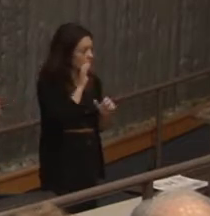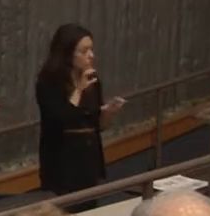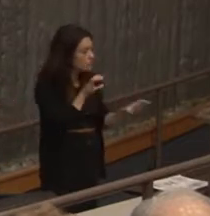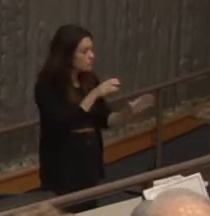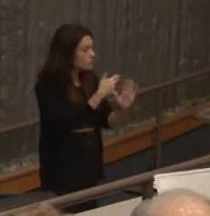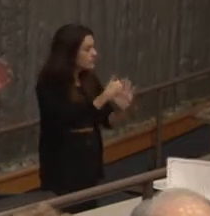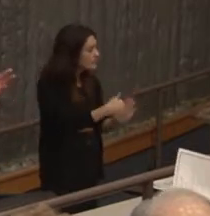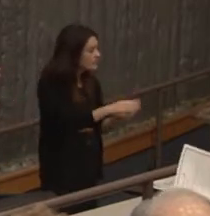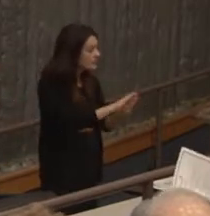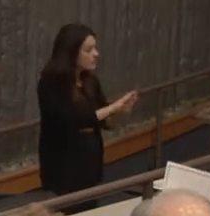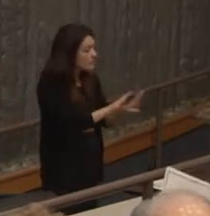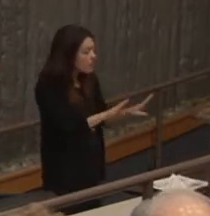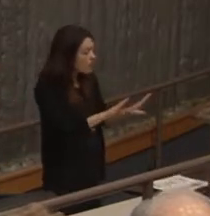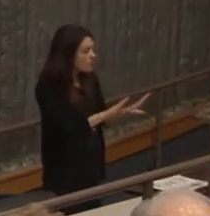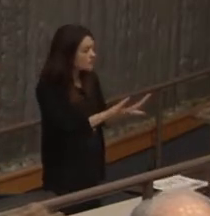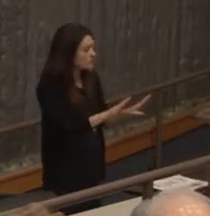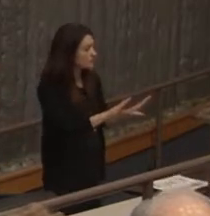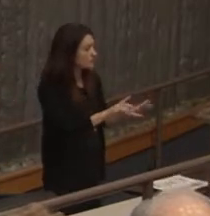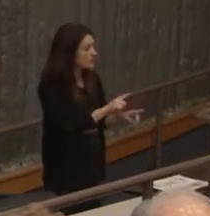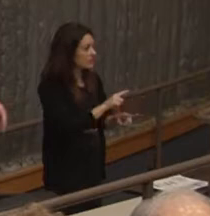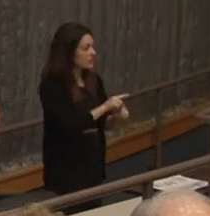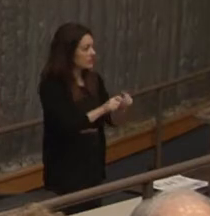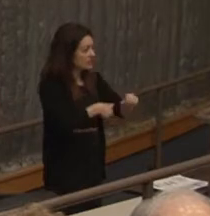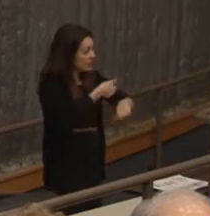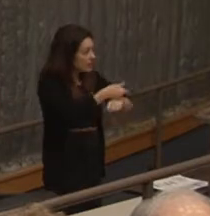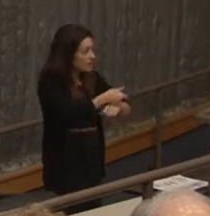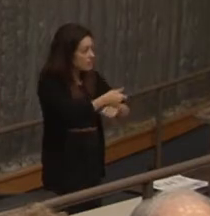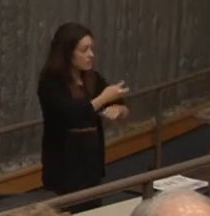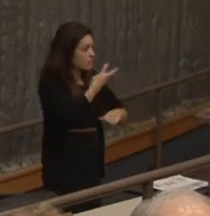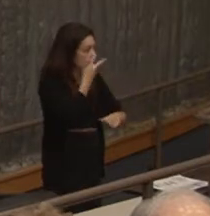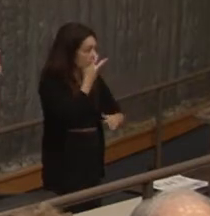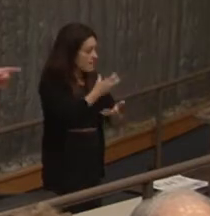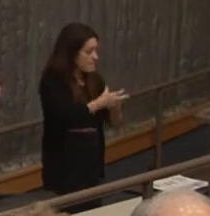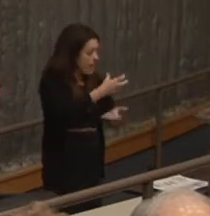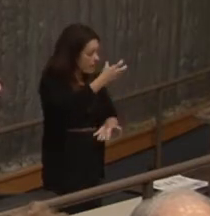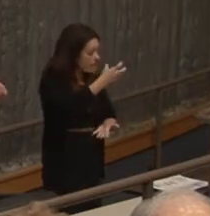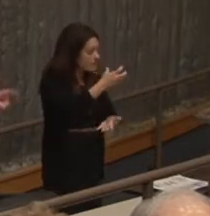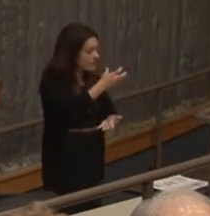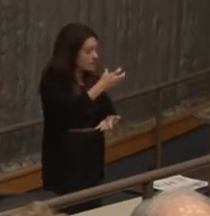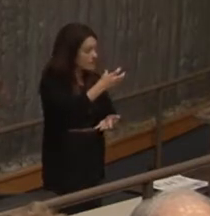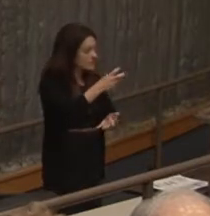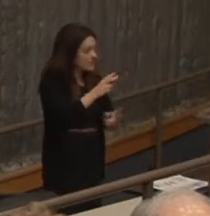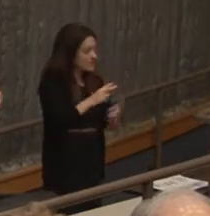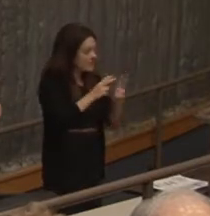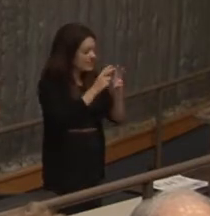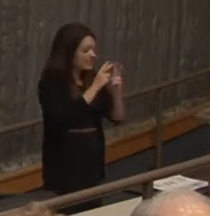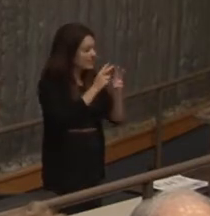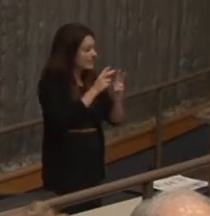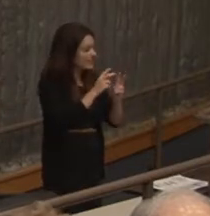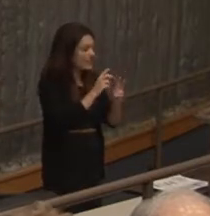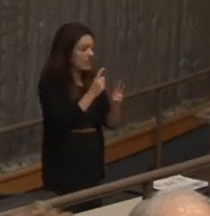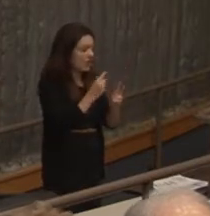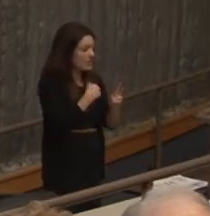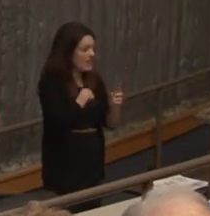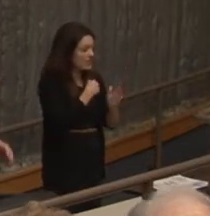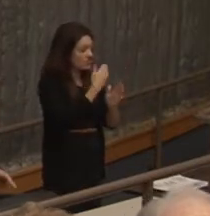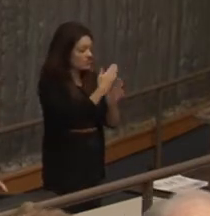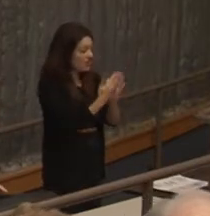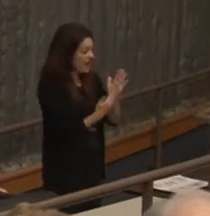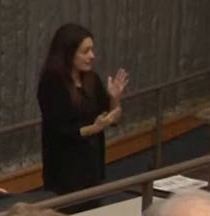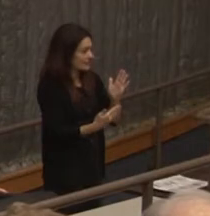walls, still lifes of wine bottles and vases. They all have cracks. They're half broken.